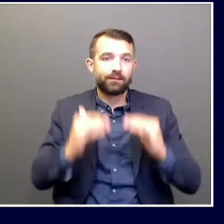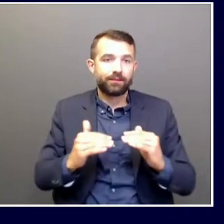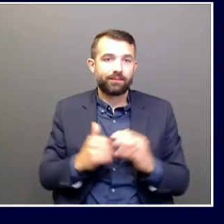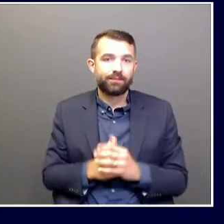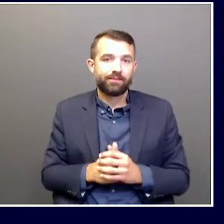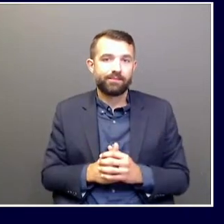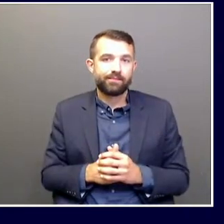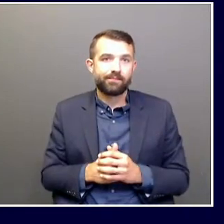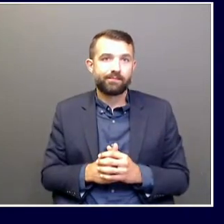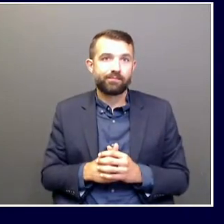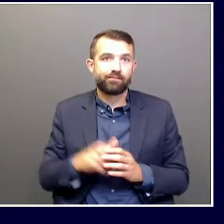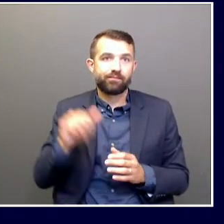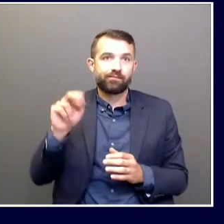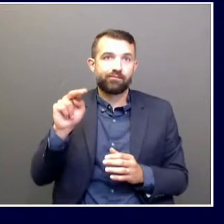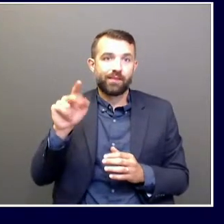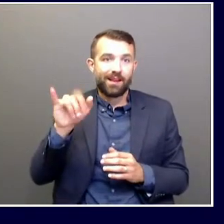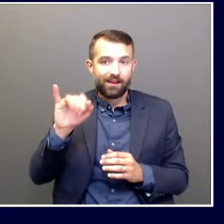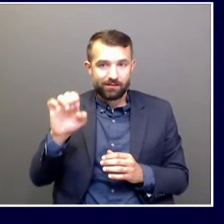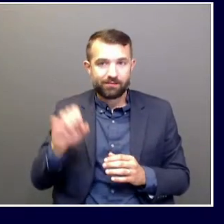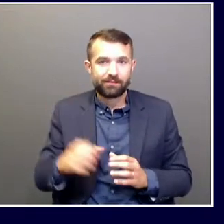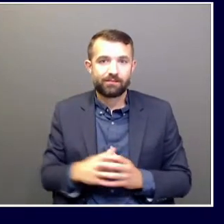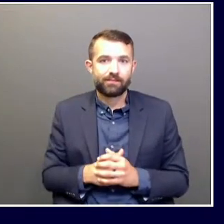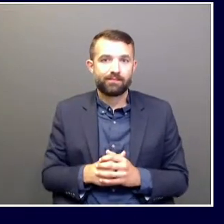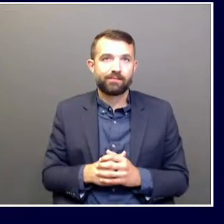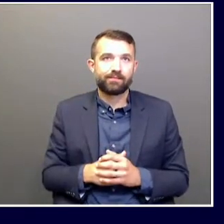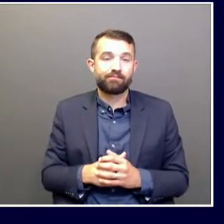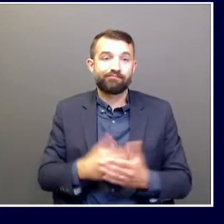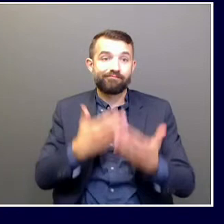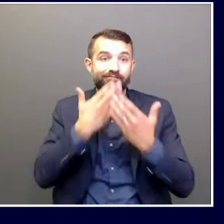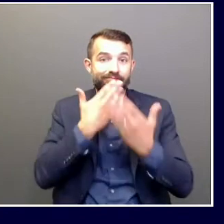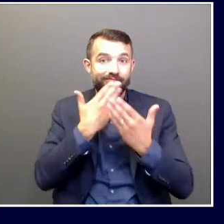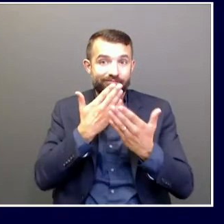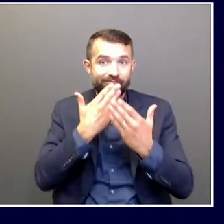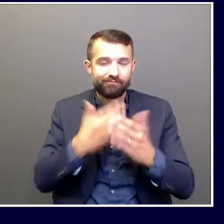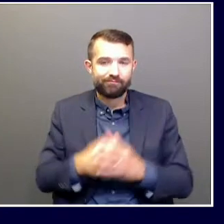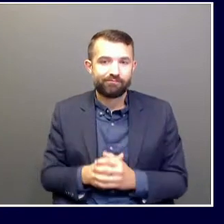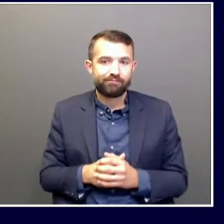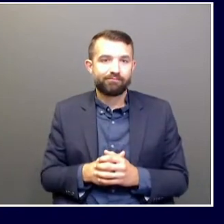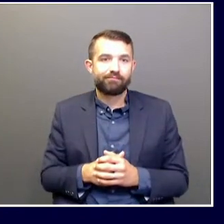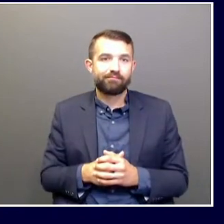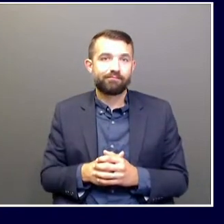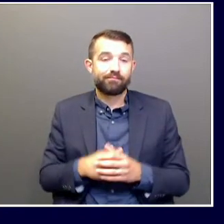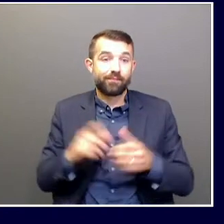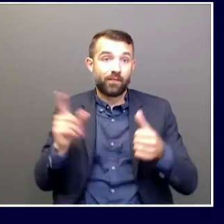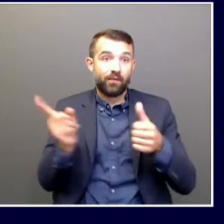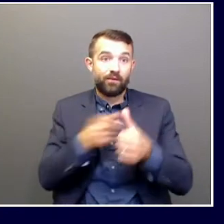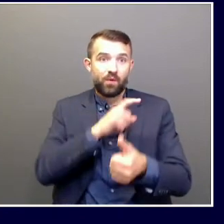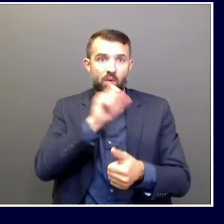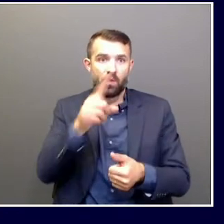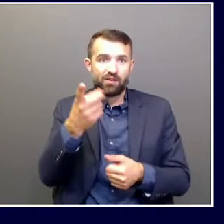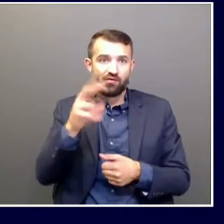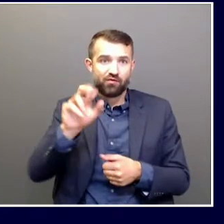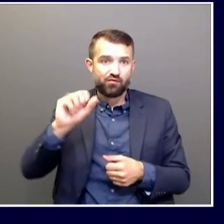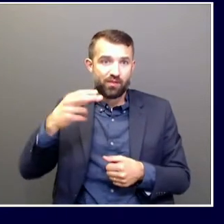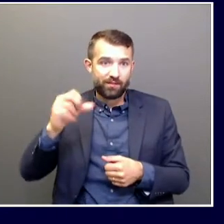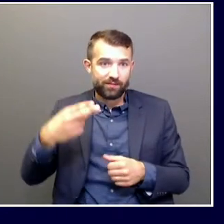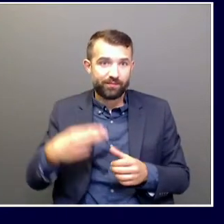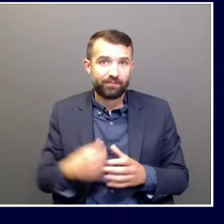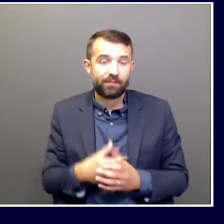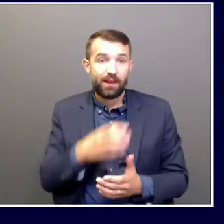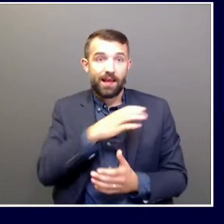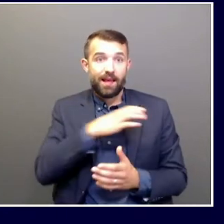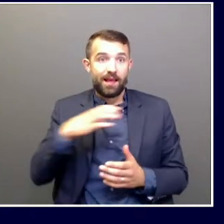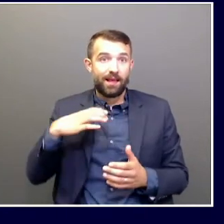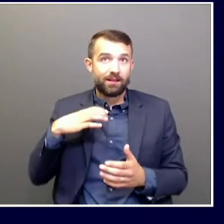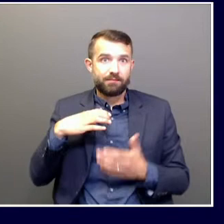Annie, welcome. Hi, thank you for taking my questions. First, for Dr. Shah and Commissioner Lambrew, at what point